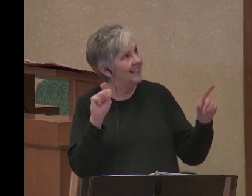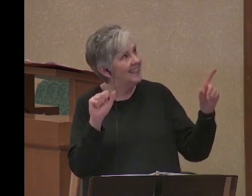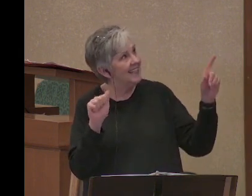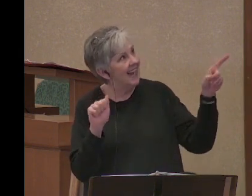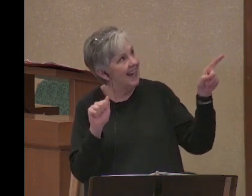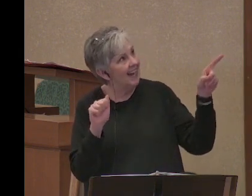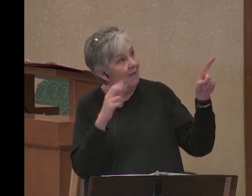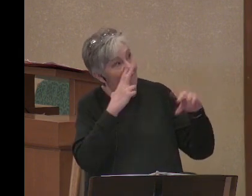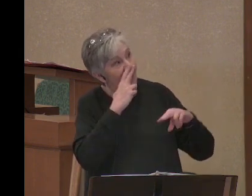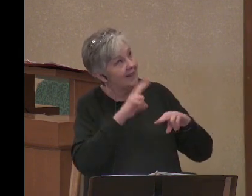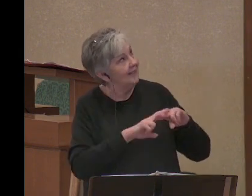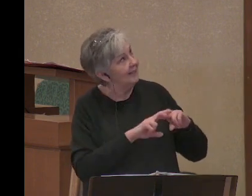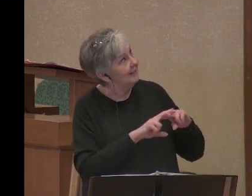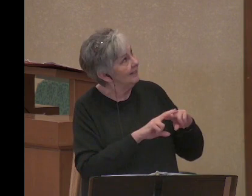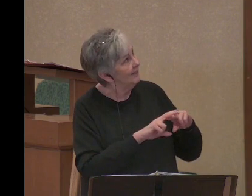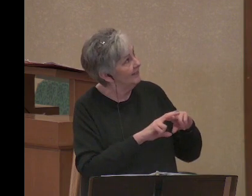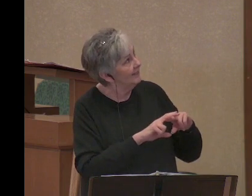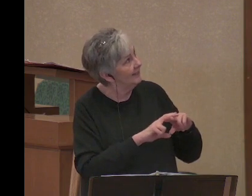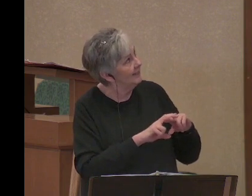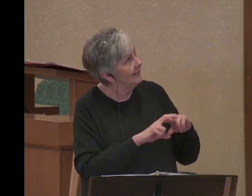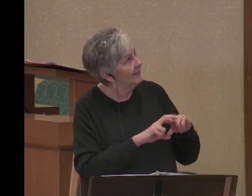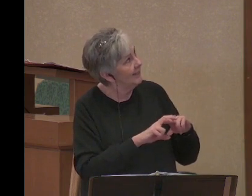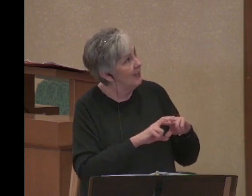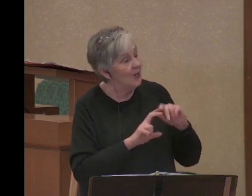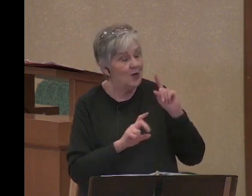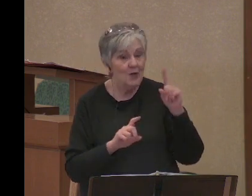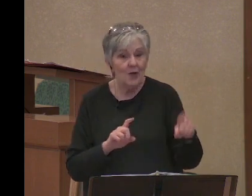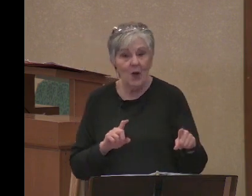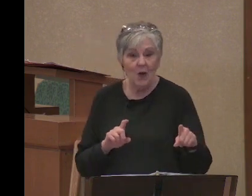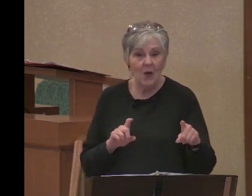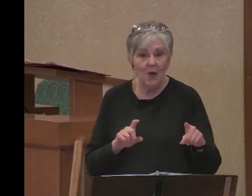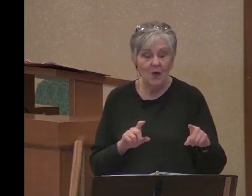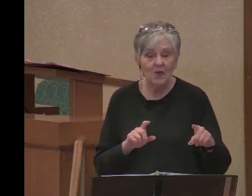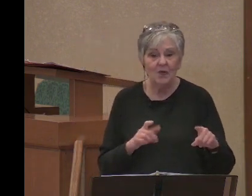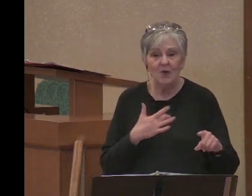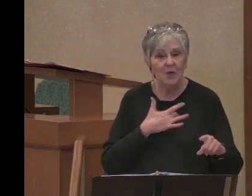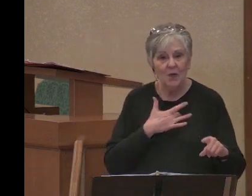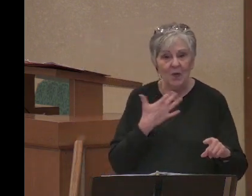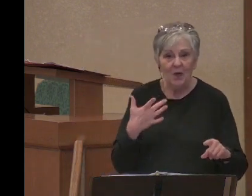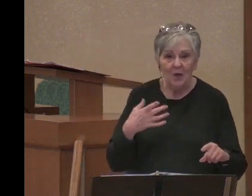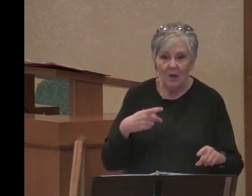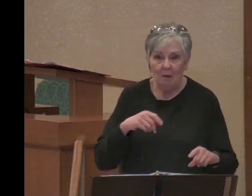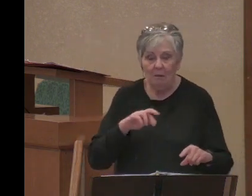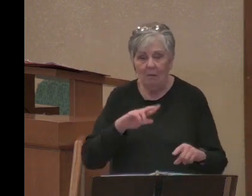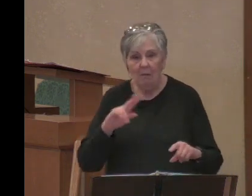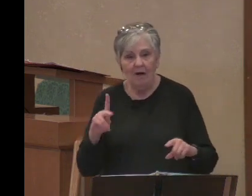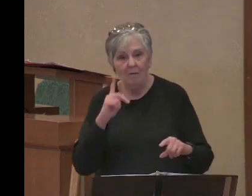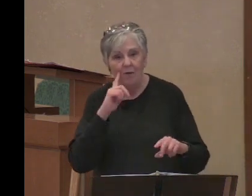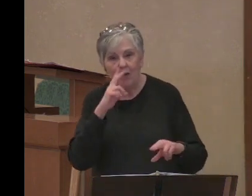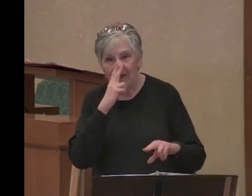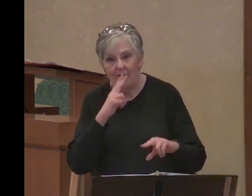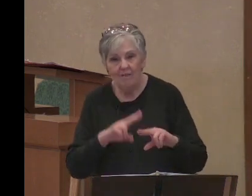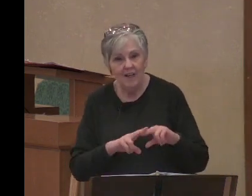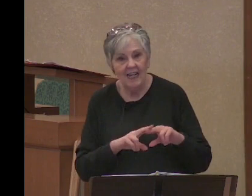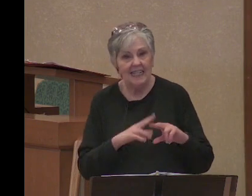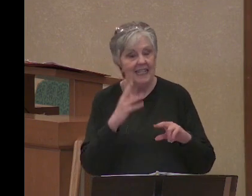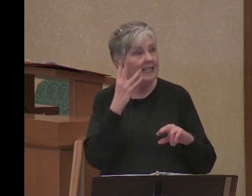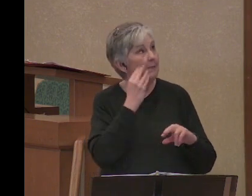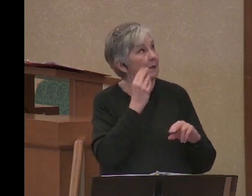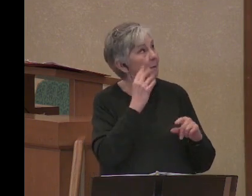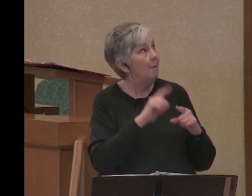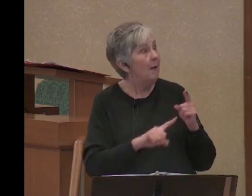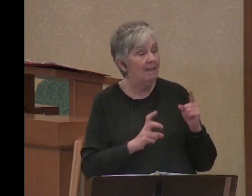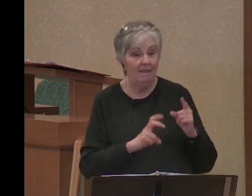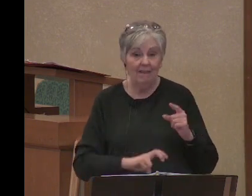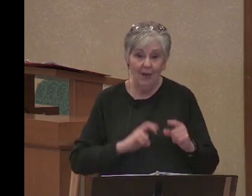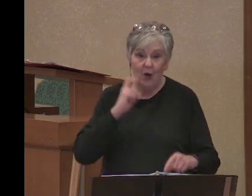It was pretty fun. But of course, you go to theme parks not just for some of these fun experiences, but of course for the rides. And